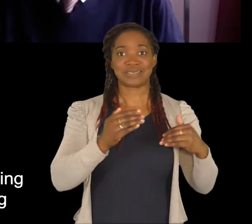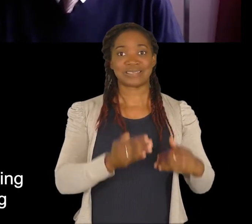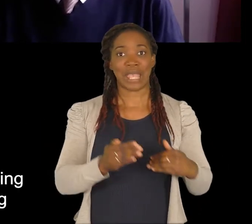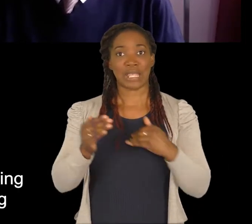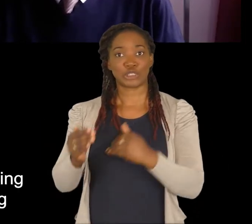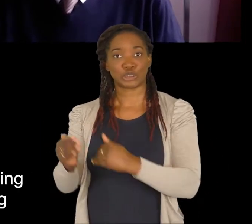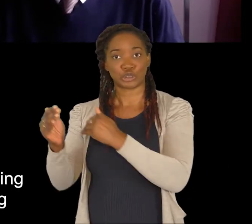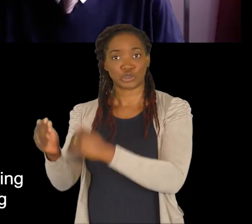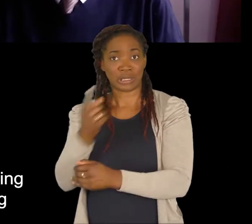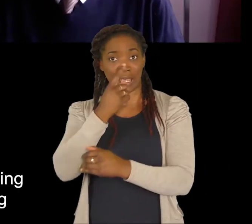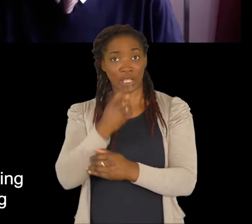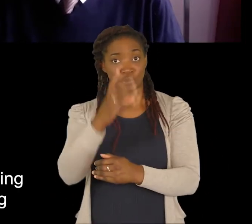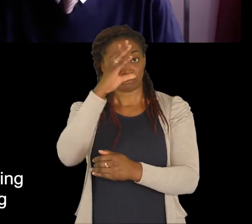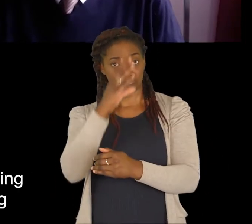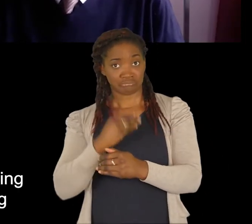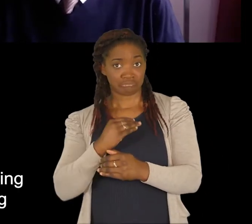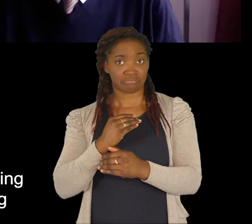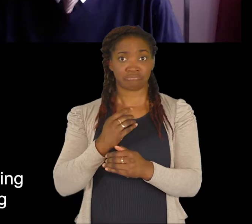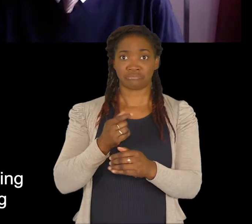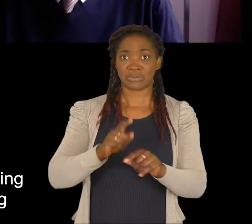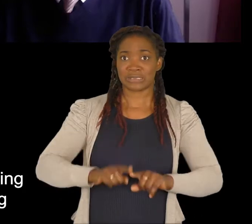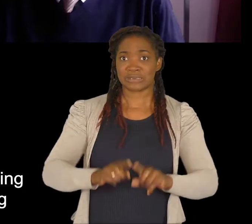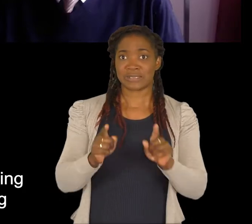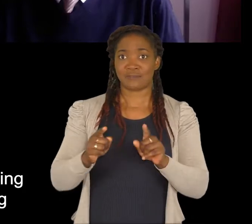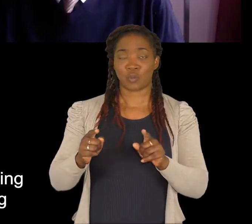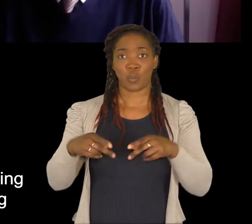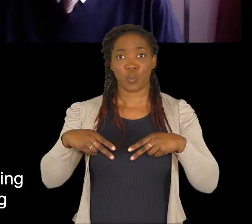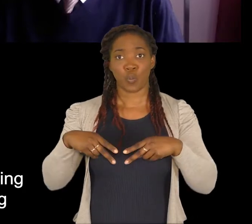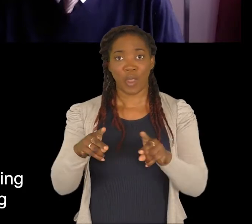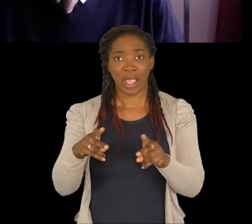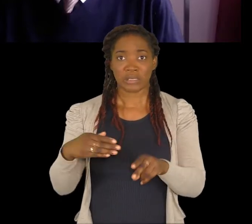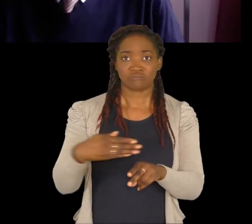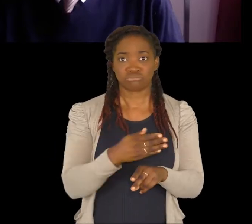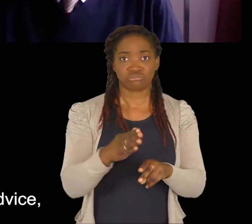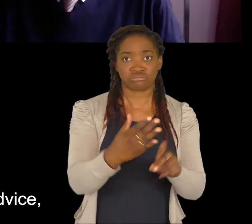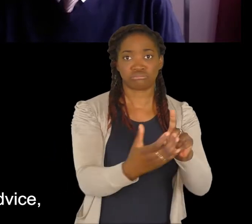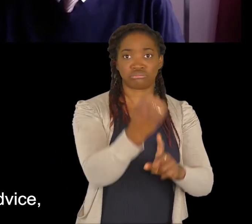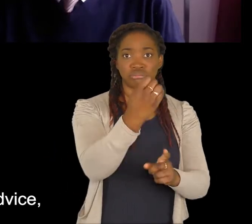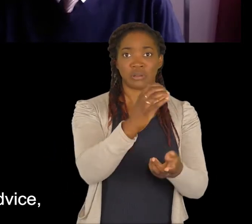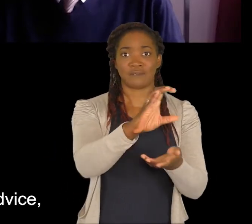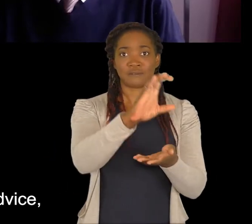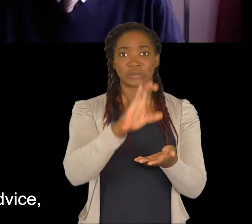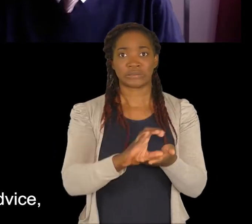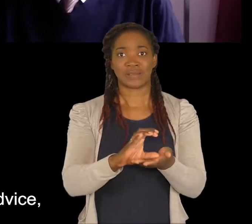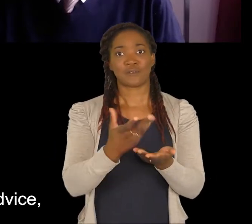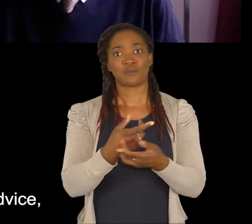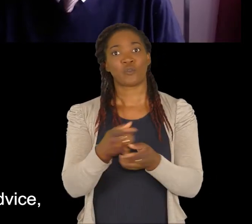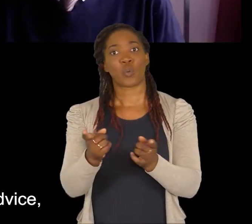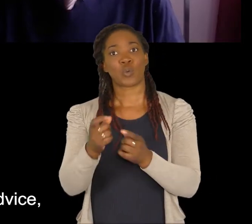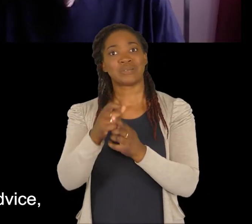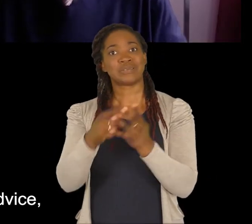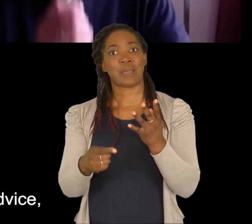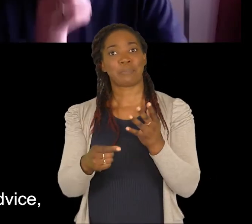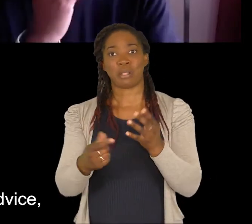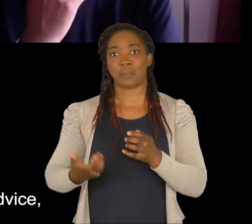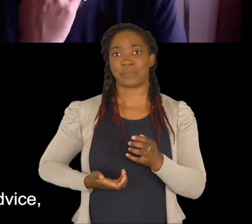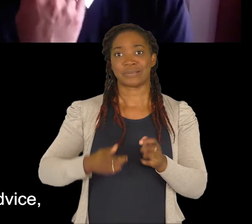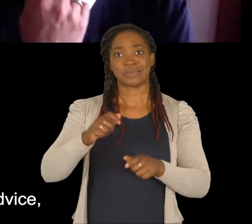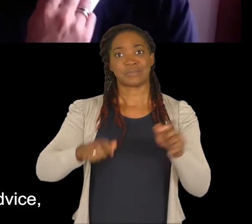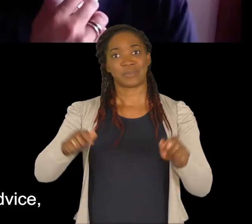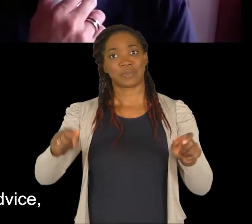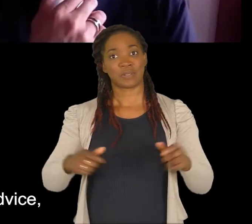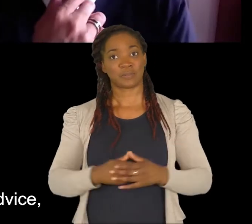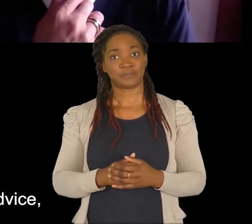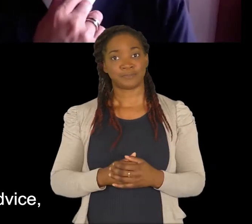please spend a little bit of time talking to us about the different routes for funding for disabled entrepreneurs?